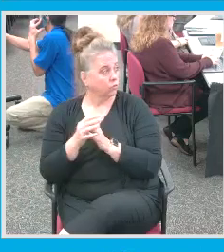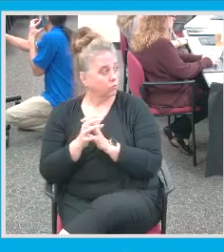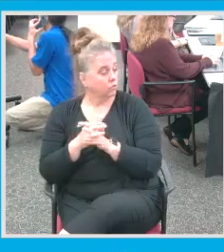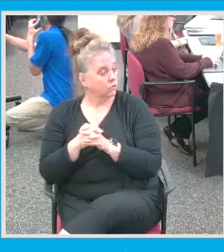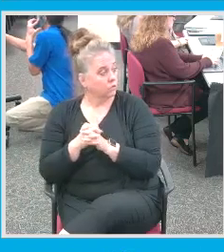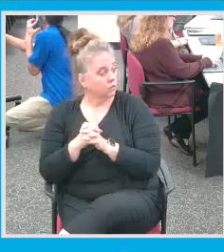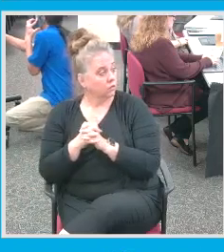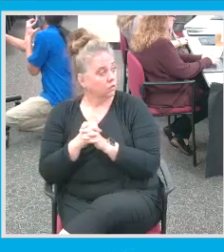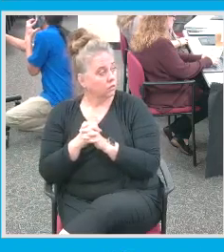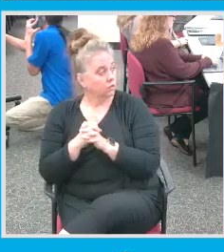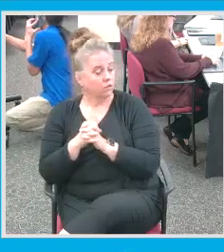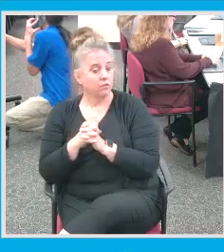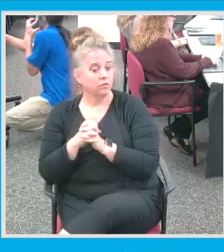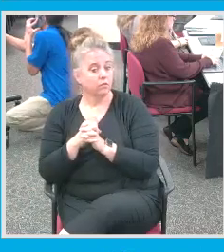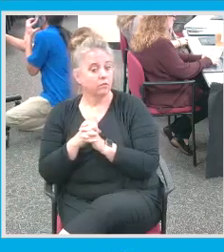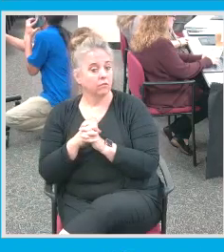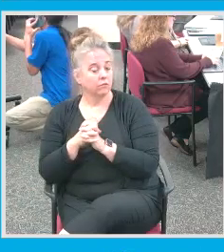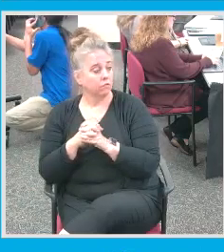questions?